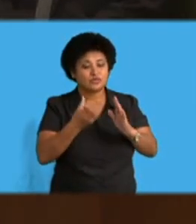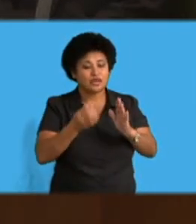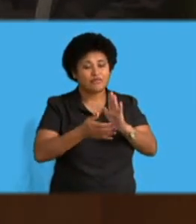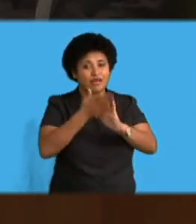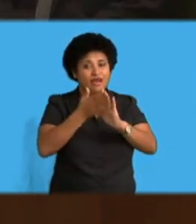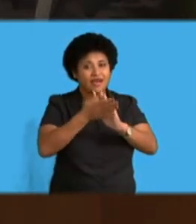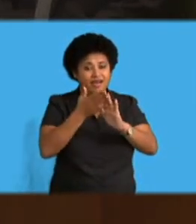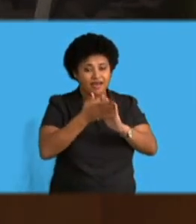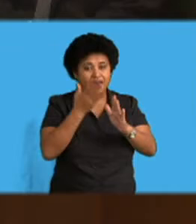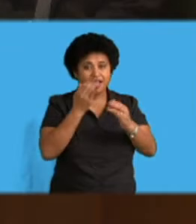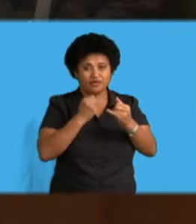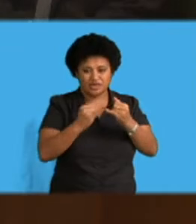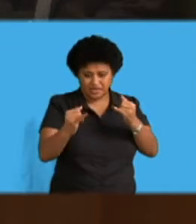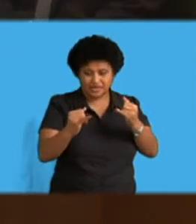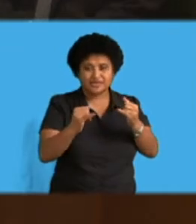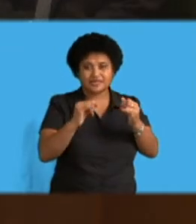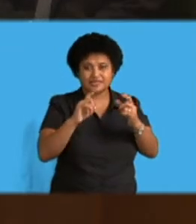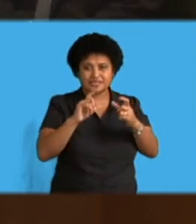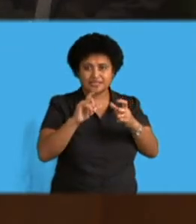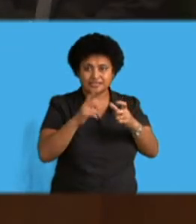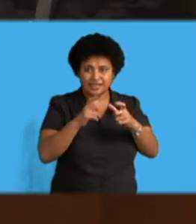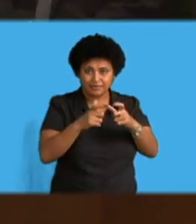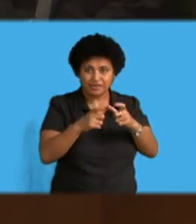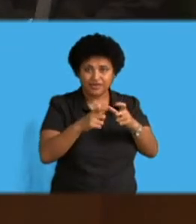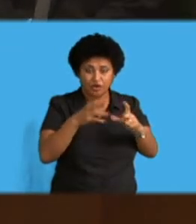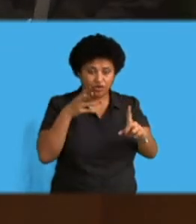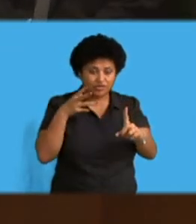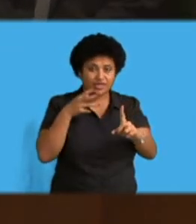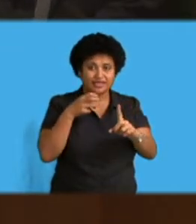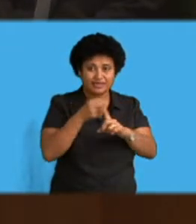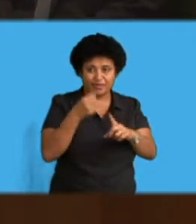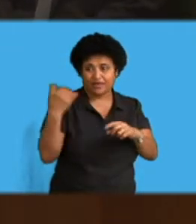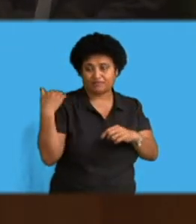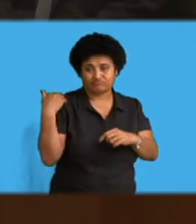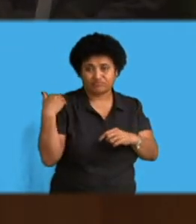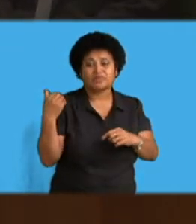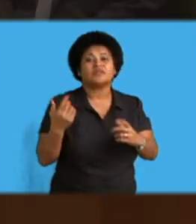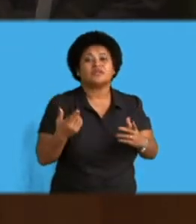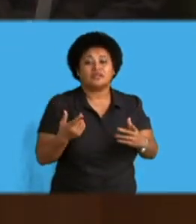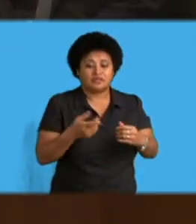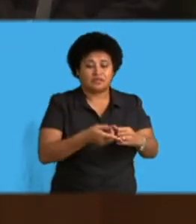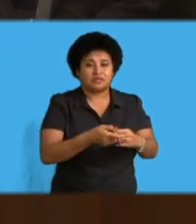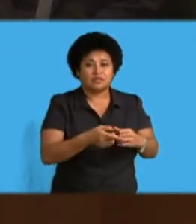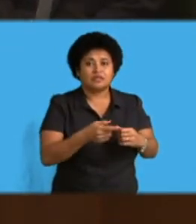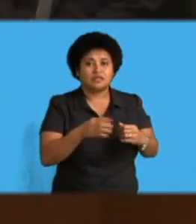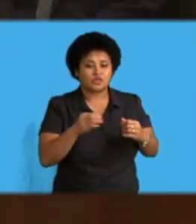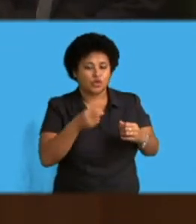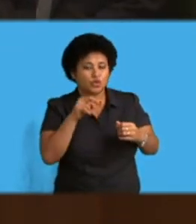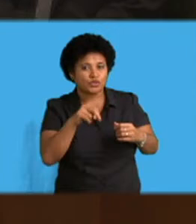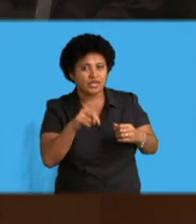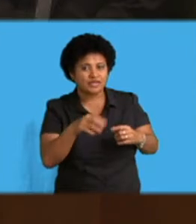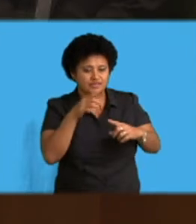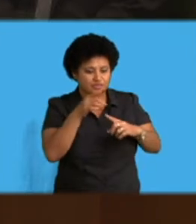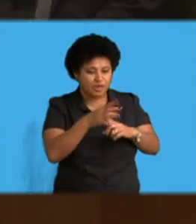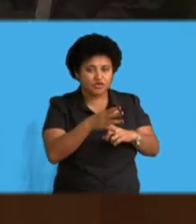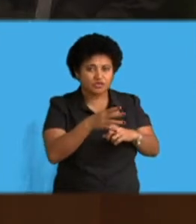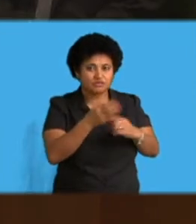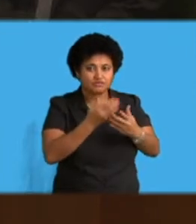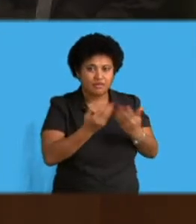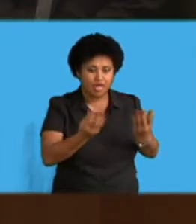erratic climatic behaviour can set back the economies of some states for decades, which would require special treatment and